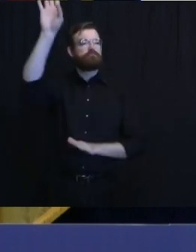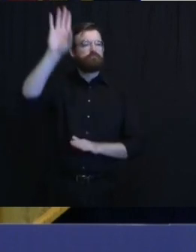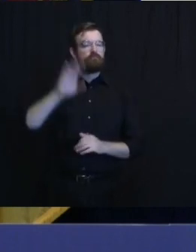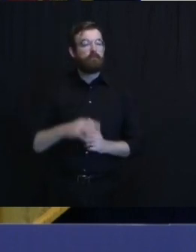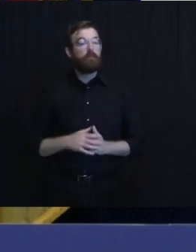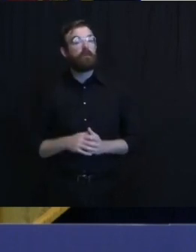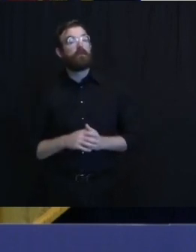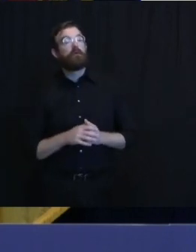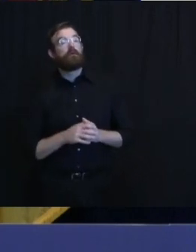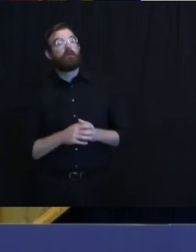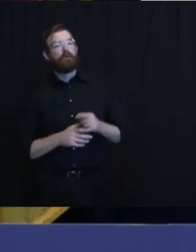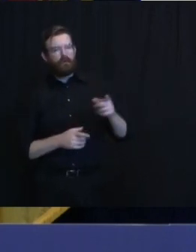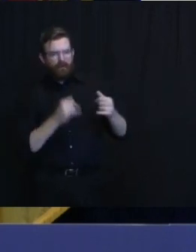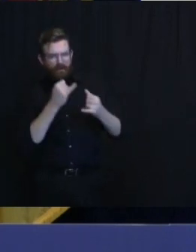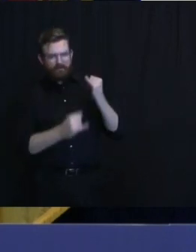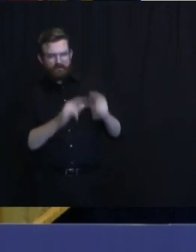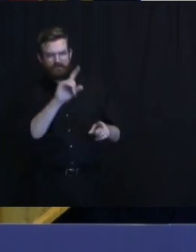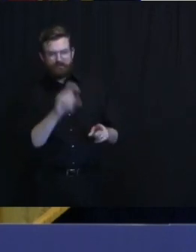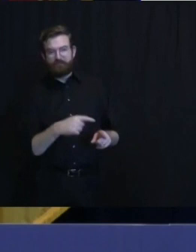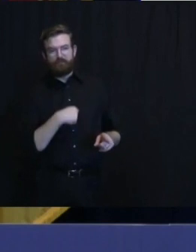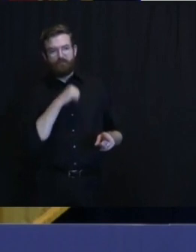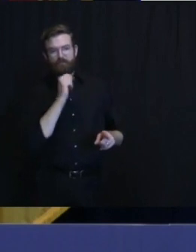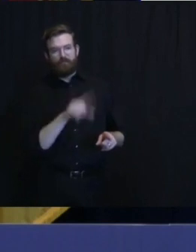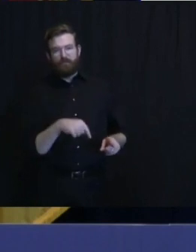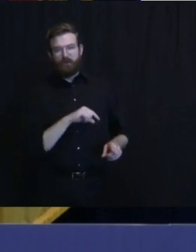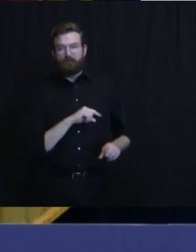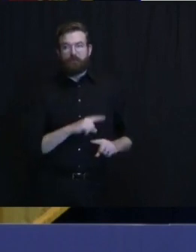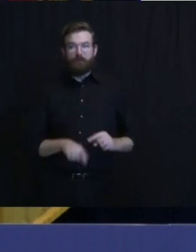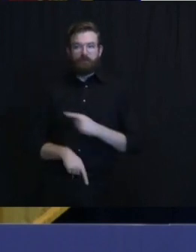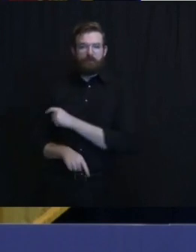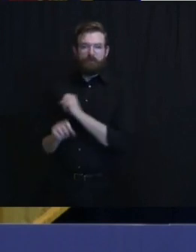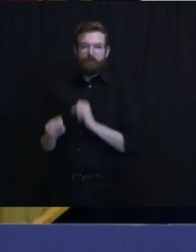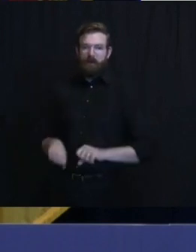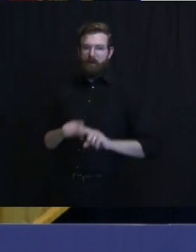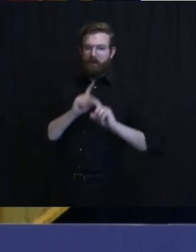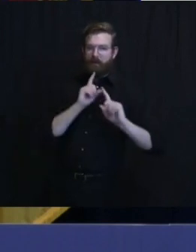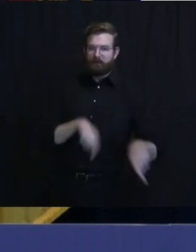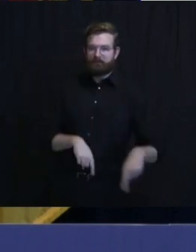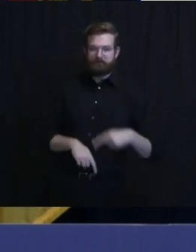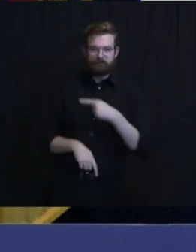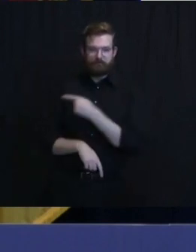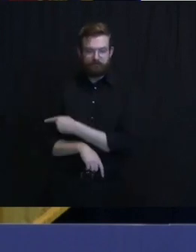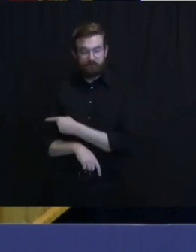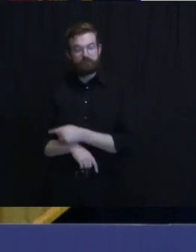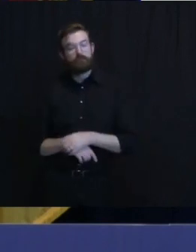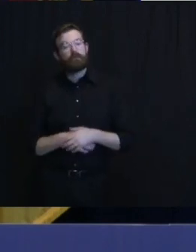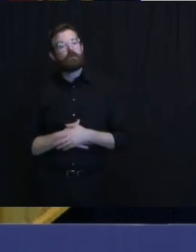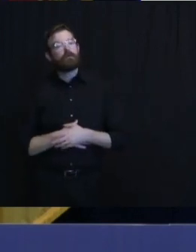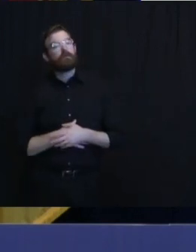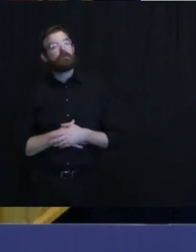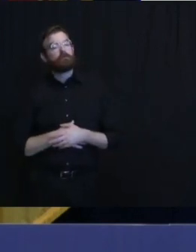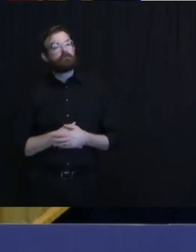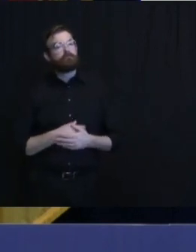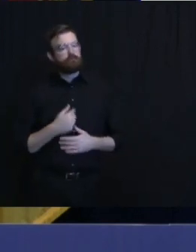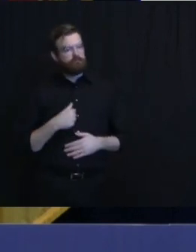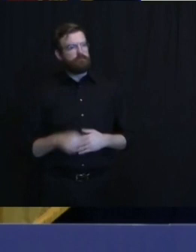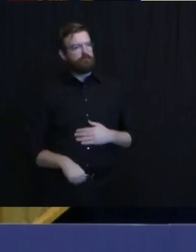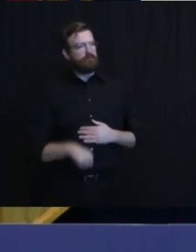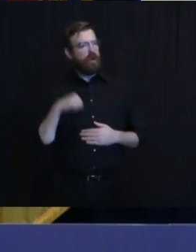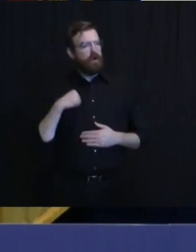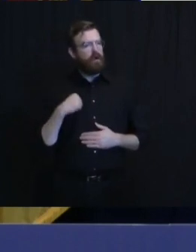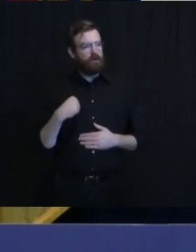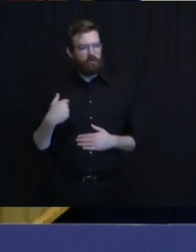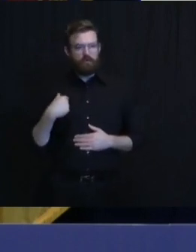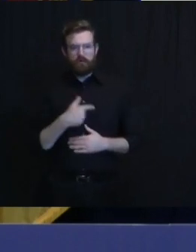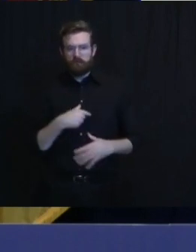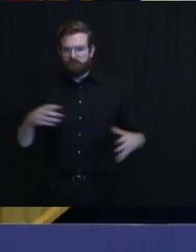I'm proud of the fact that we've come together so quickly, although it's way past due, but at least when it